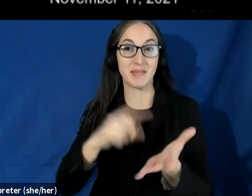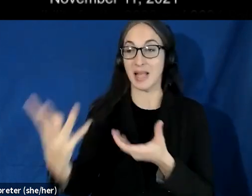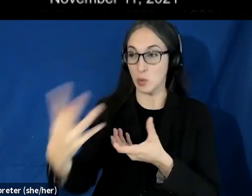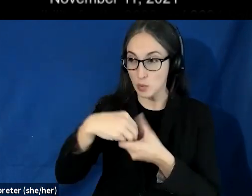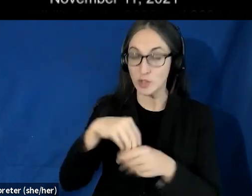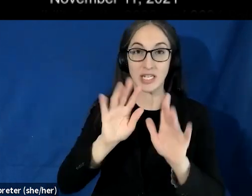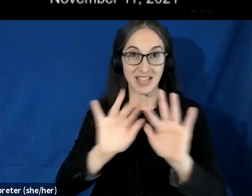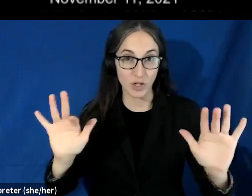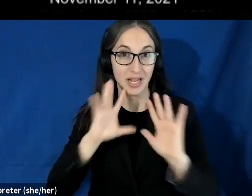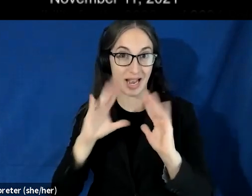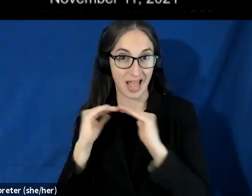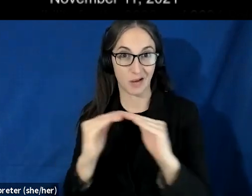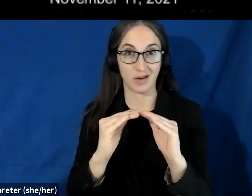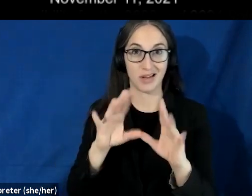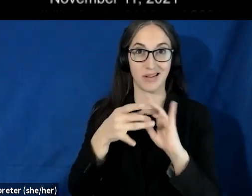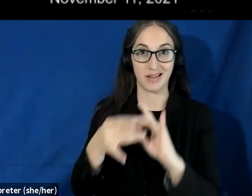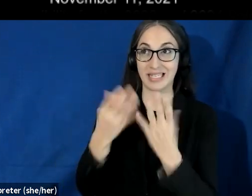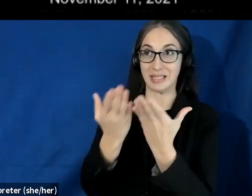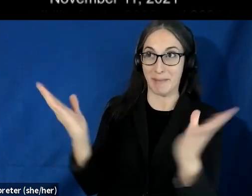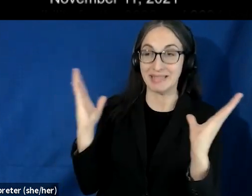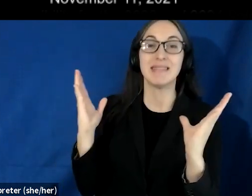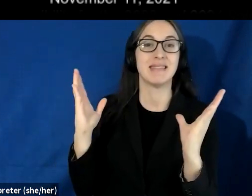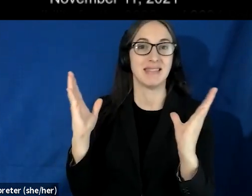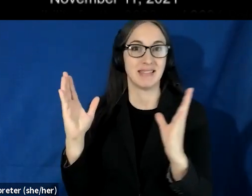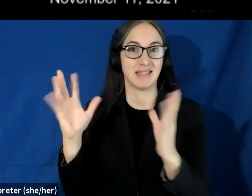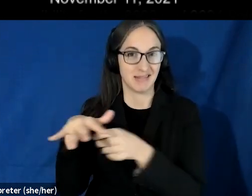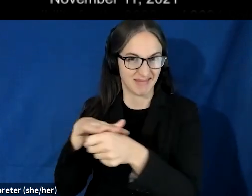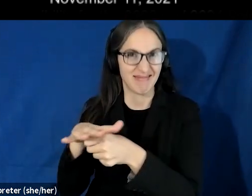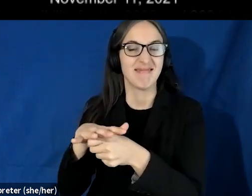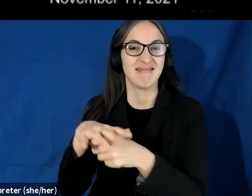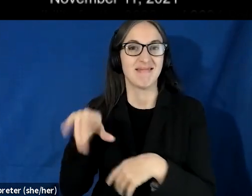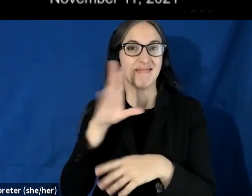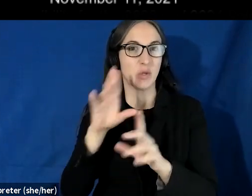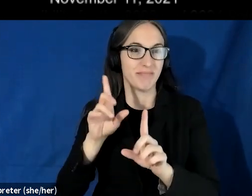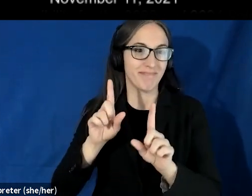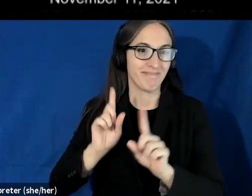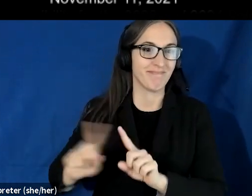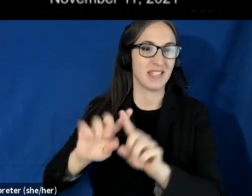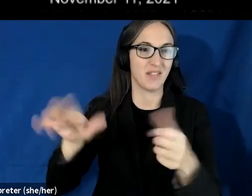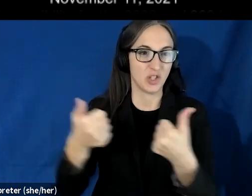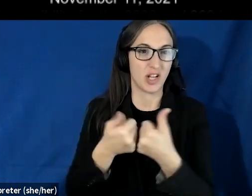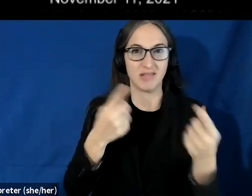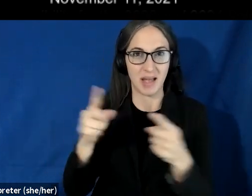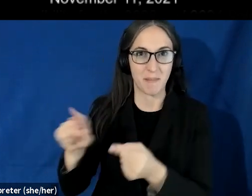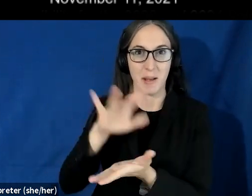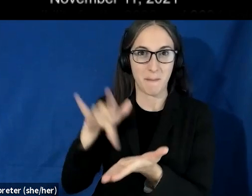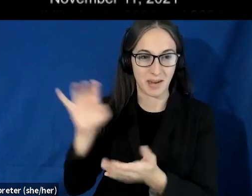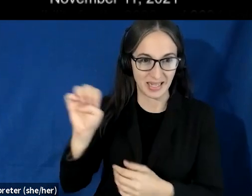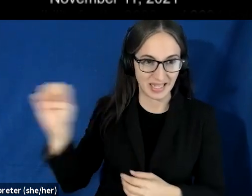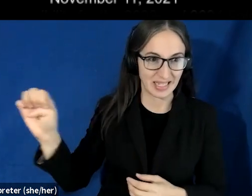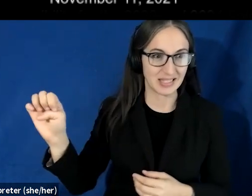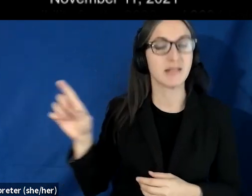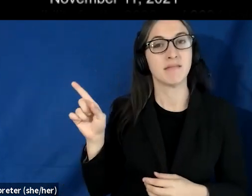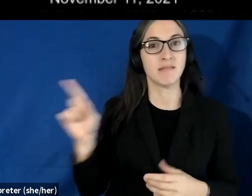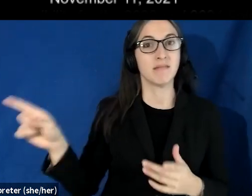sector, experiences and challenges in the Middle East from the perspective of someone which is born and raised in a country that usually is not